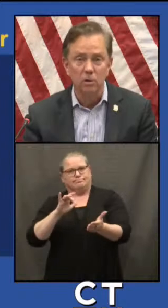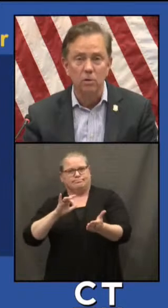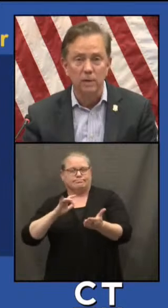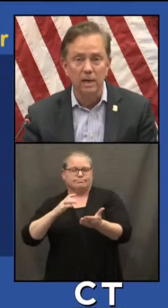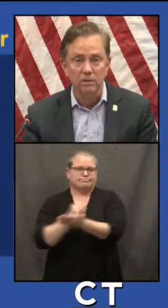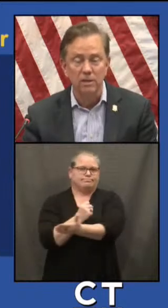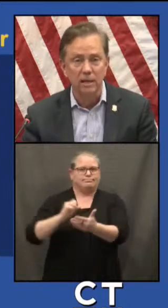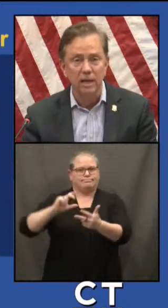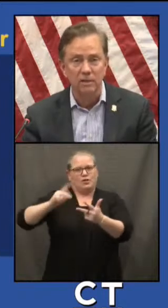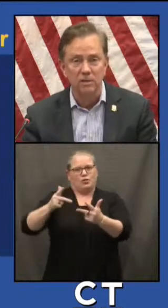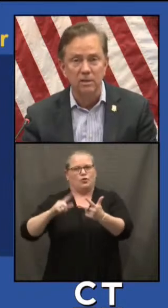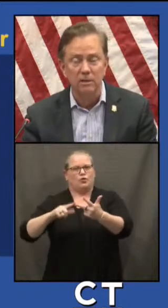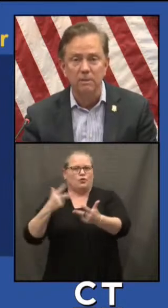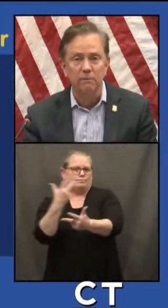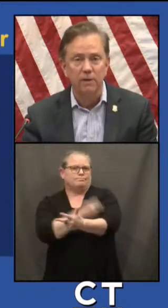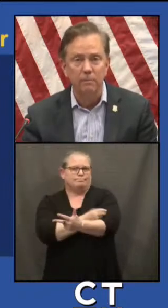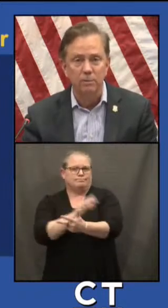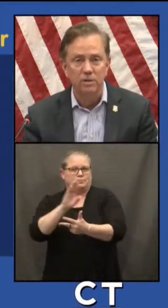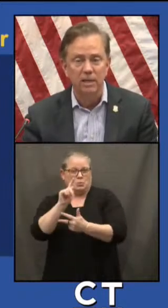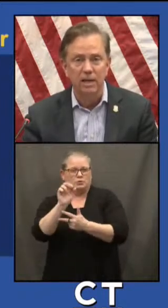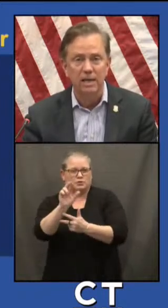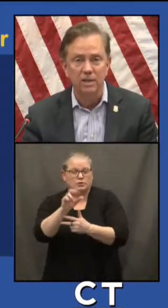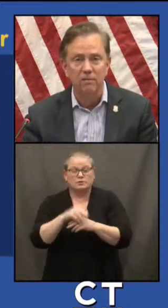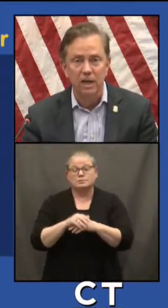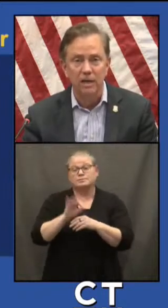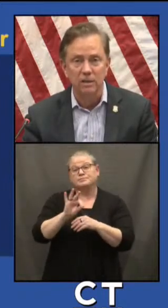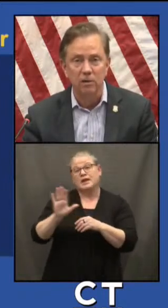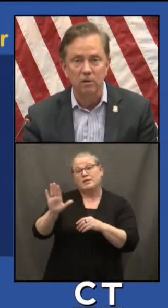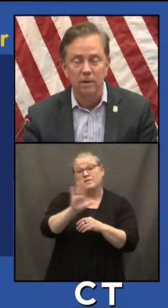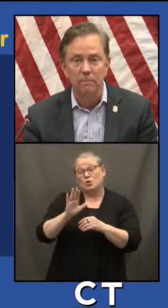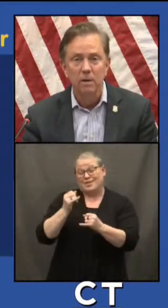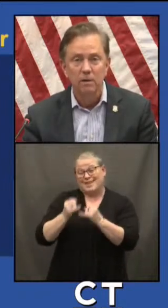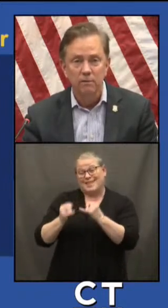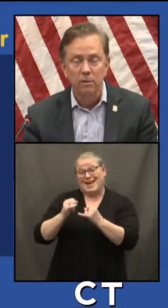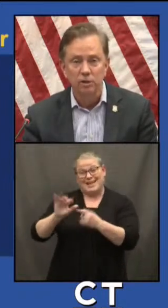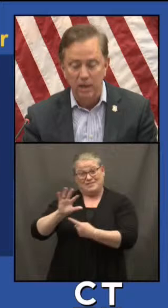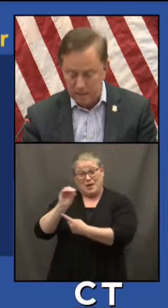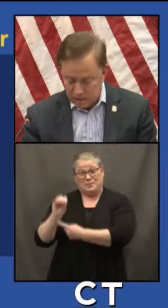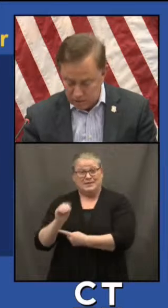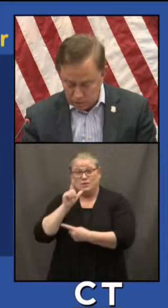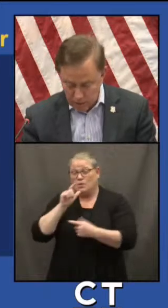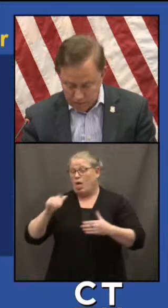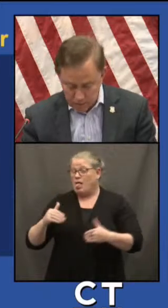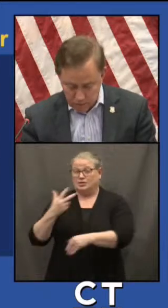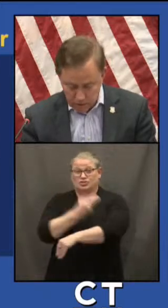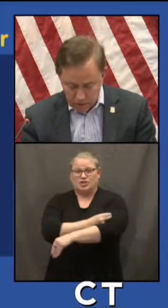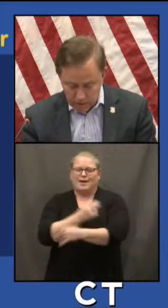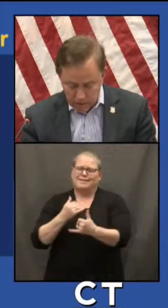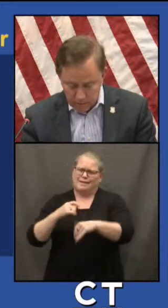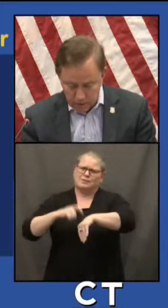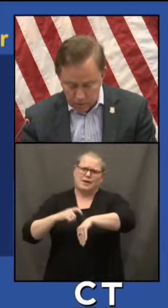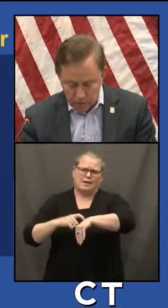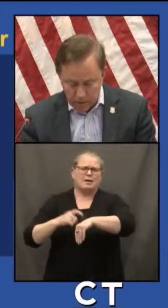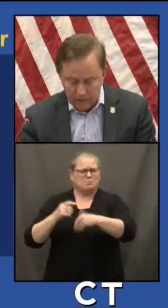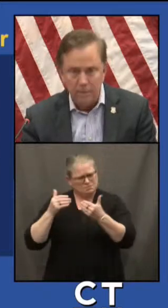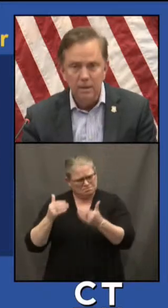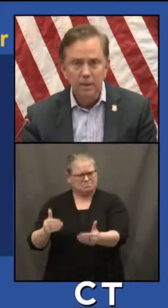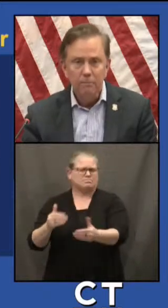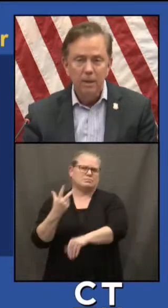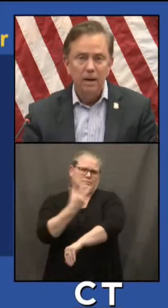last holdouts, that last 5% that hasn't even gotten your first shot, here's your opportunity to do